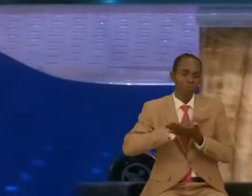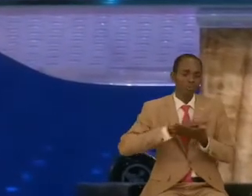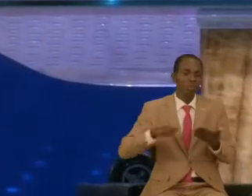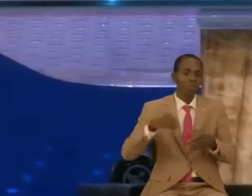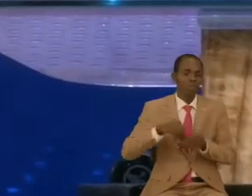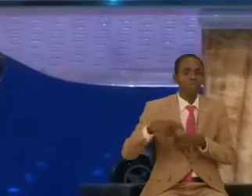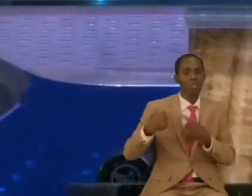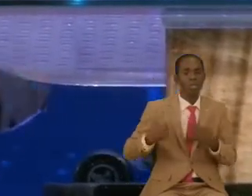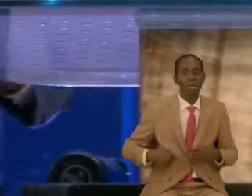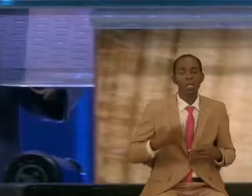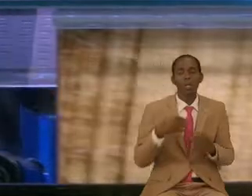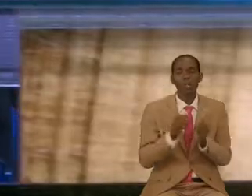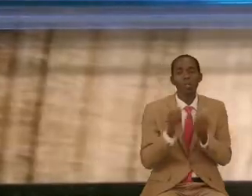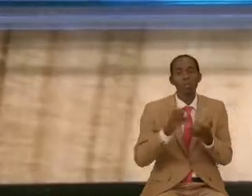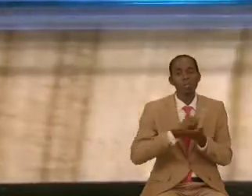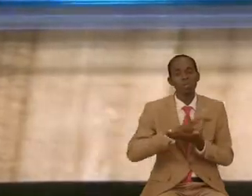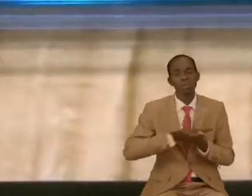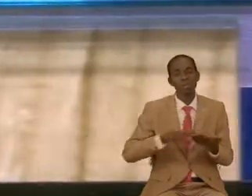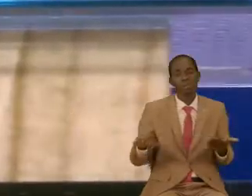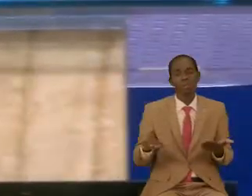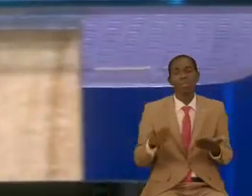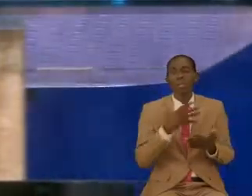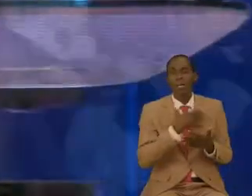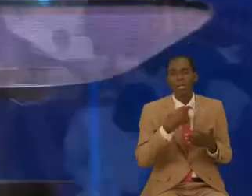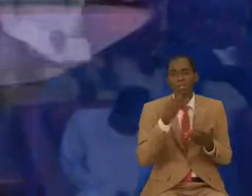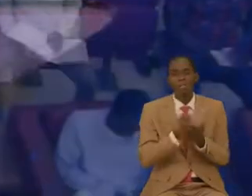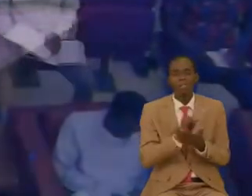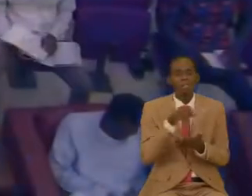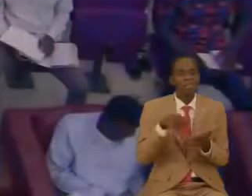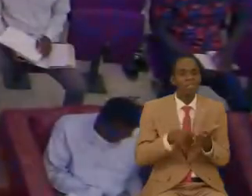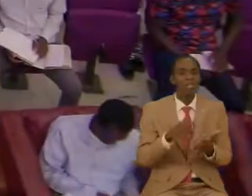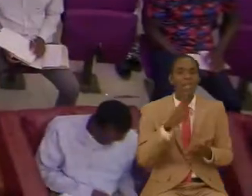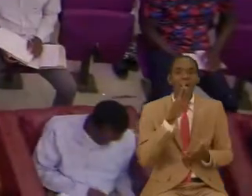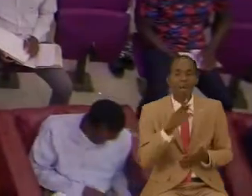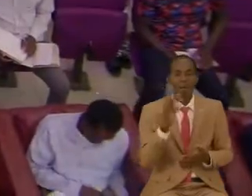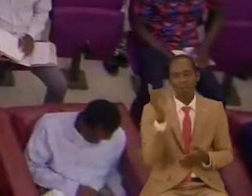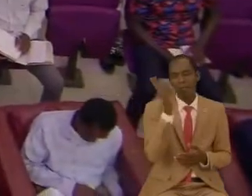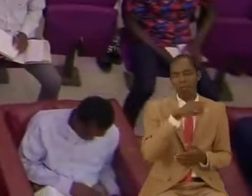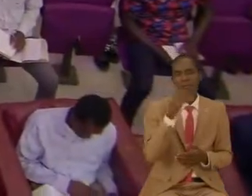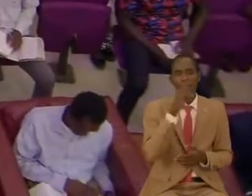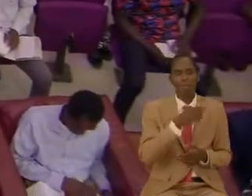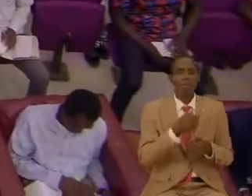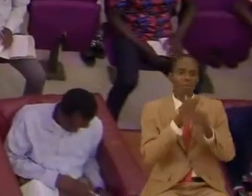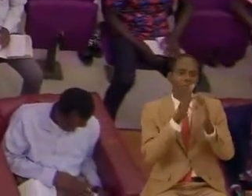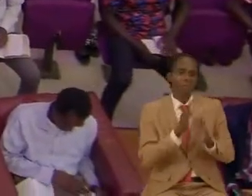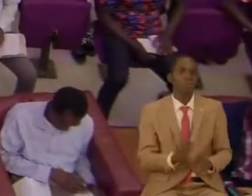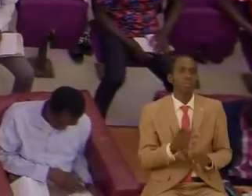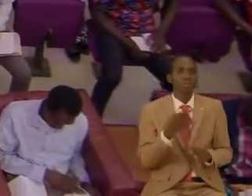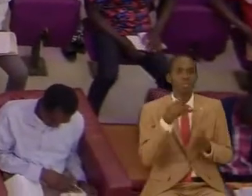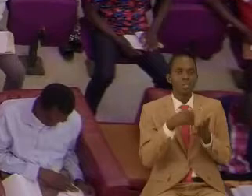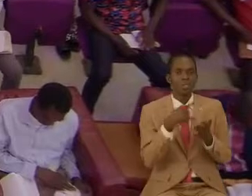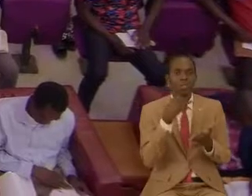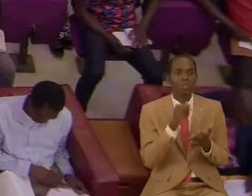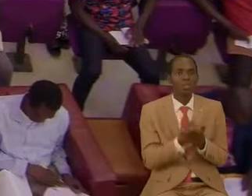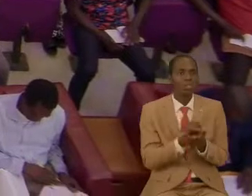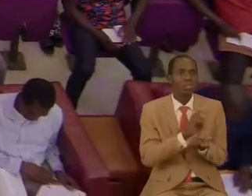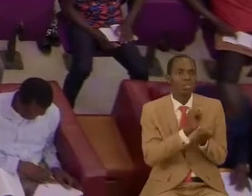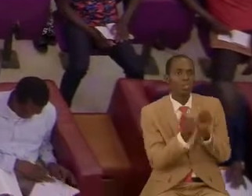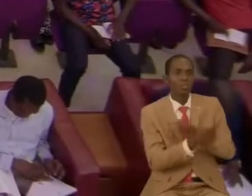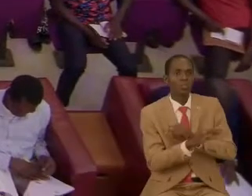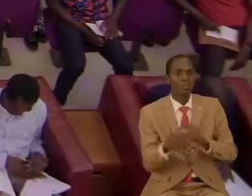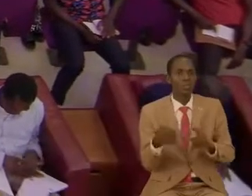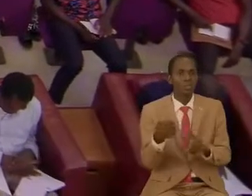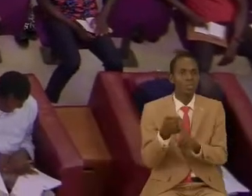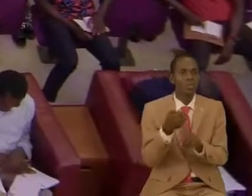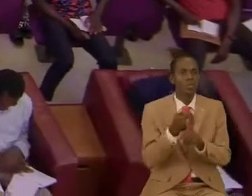without sanctification. He said these are false apostles, deceitful workers, transforming